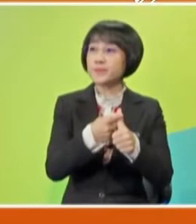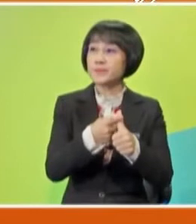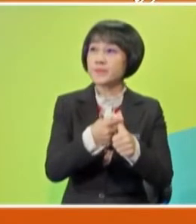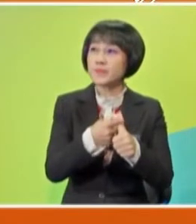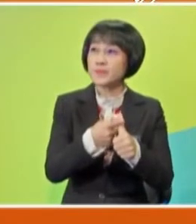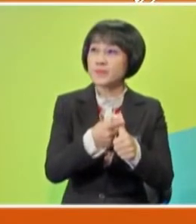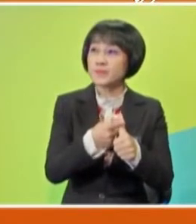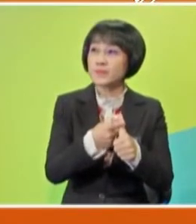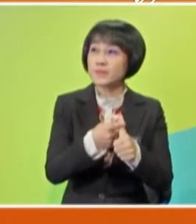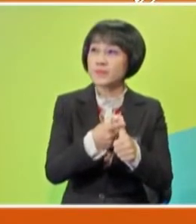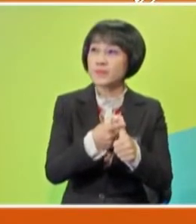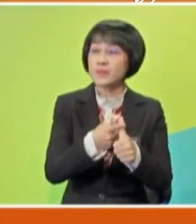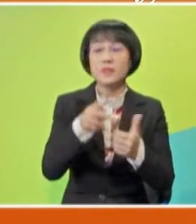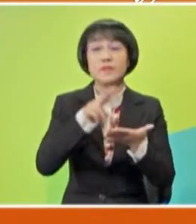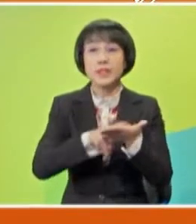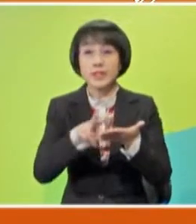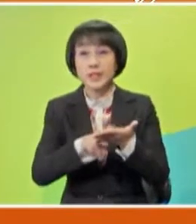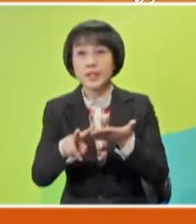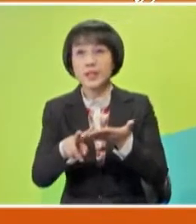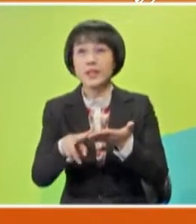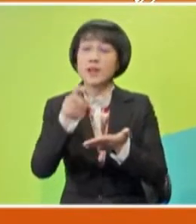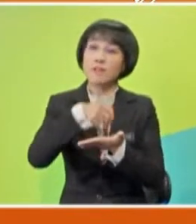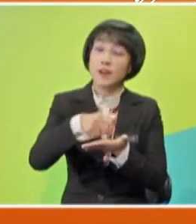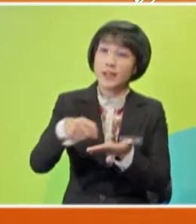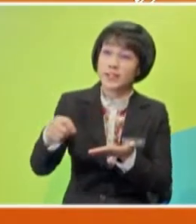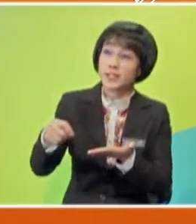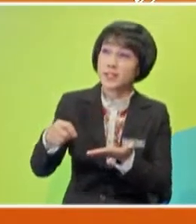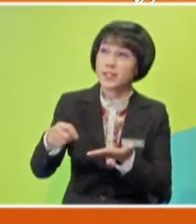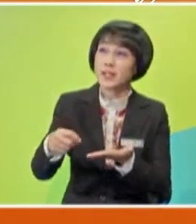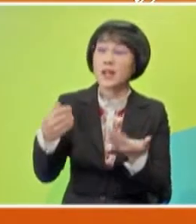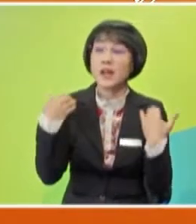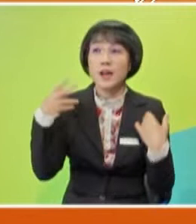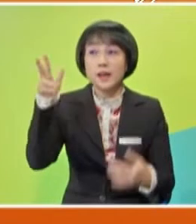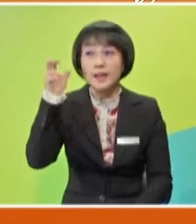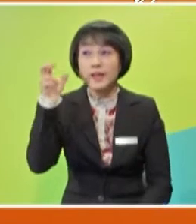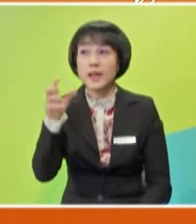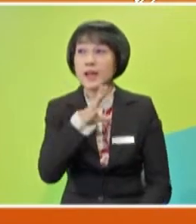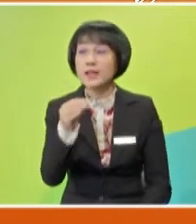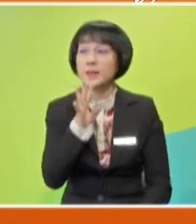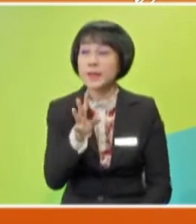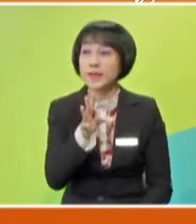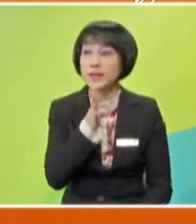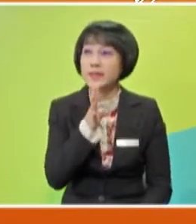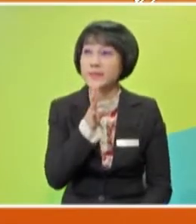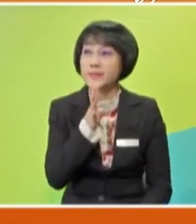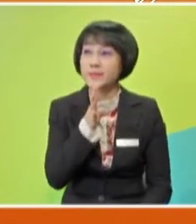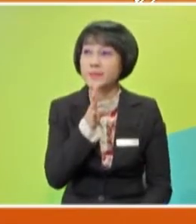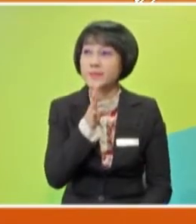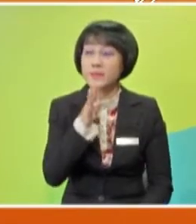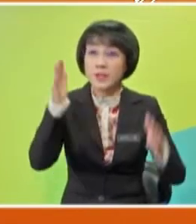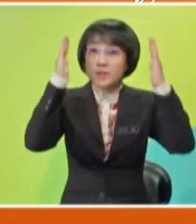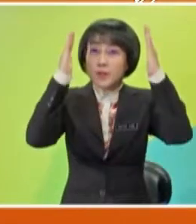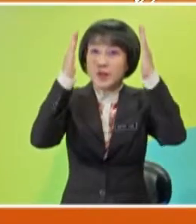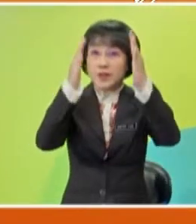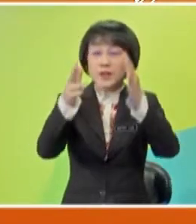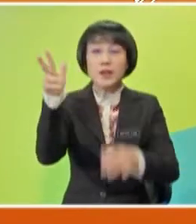the usual one: reading, Yep. writing. Now we have listening and also speaking. Okay. Okay. And now we focus on